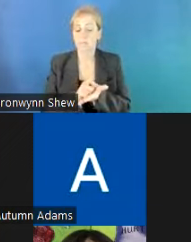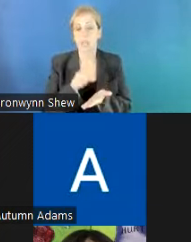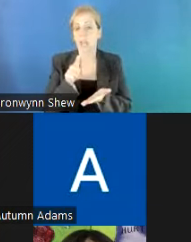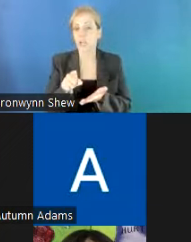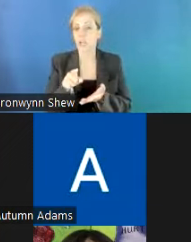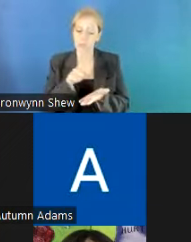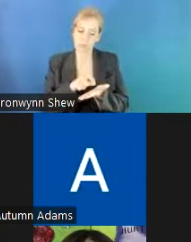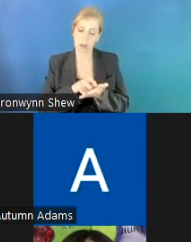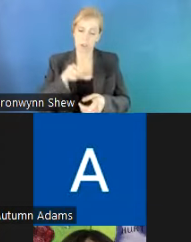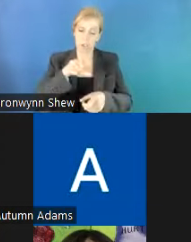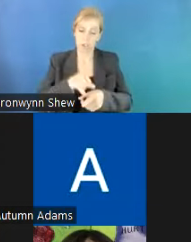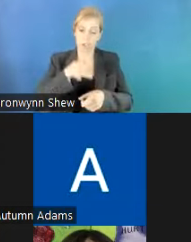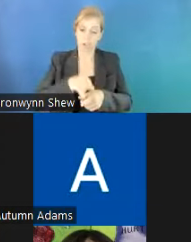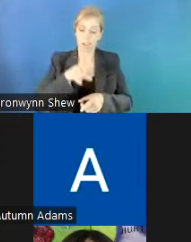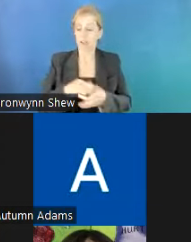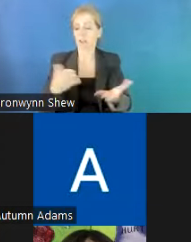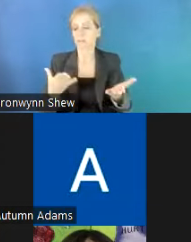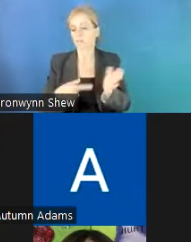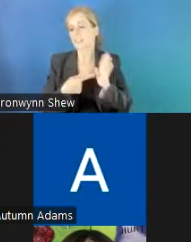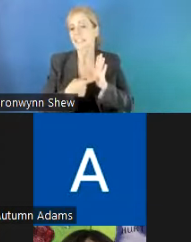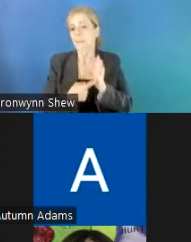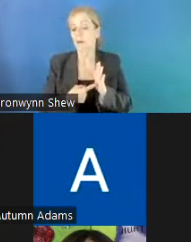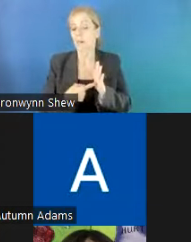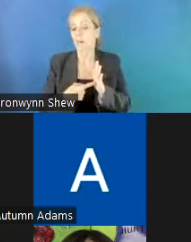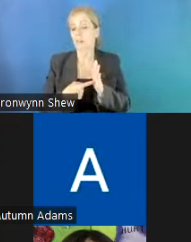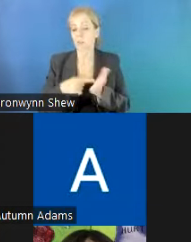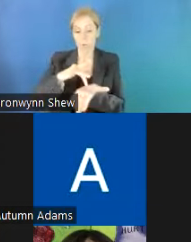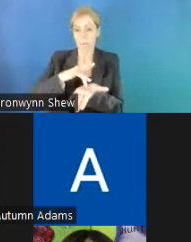very difficult. It's best instead to show a picture.